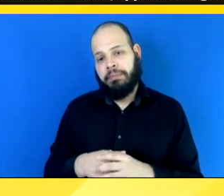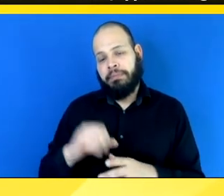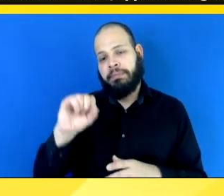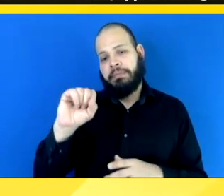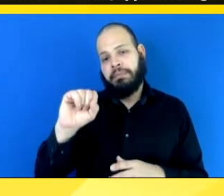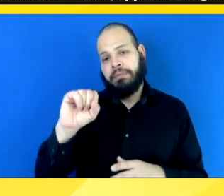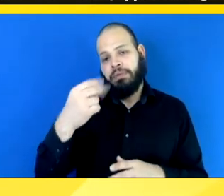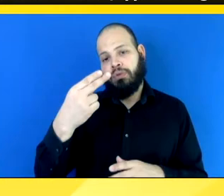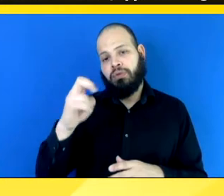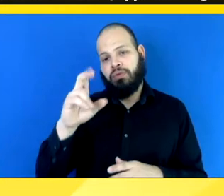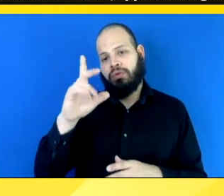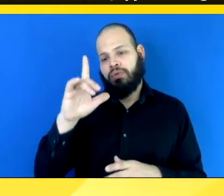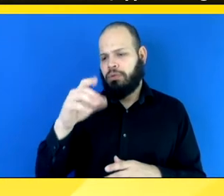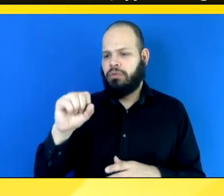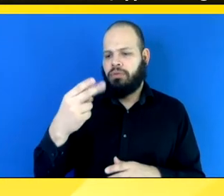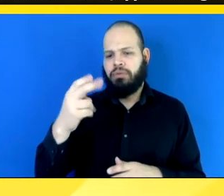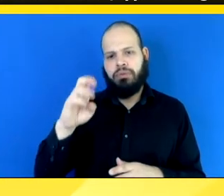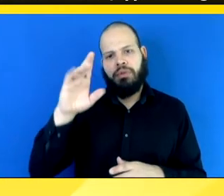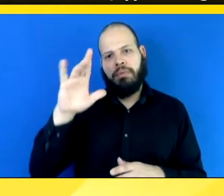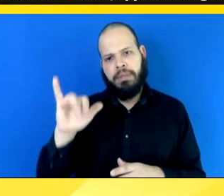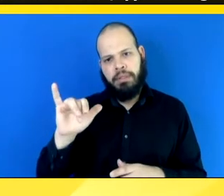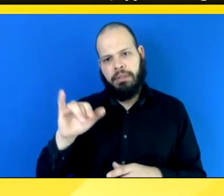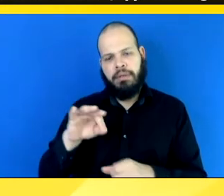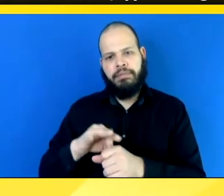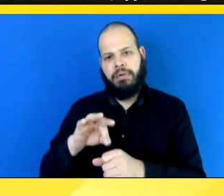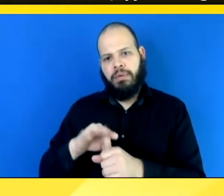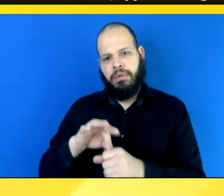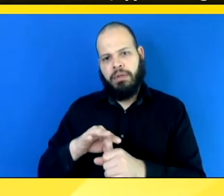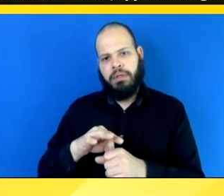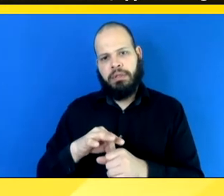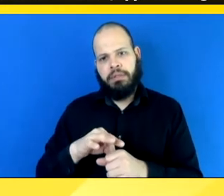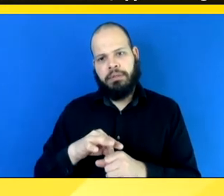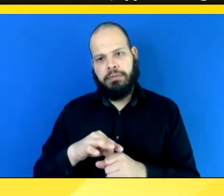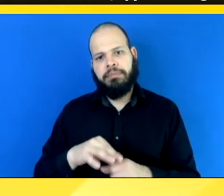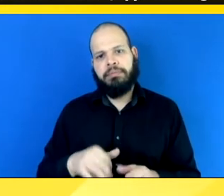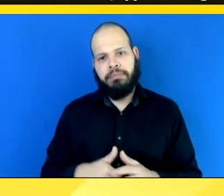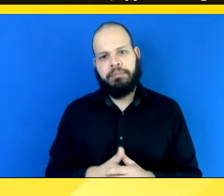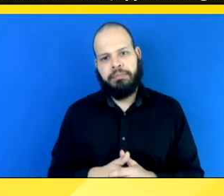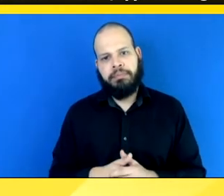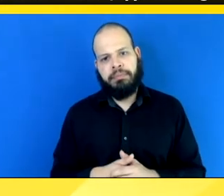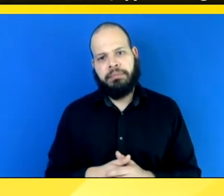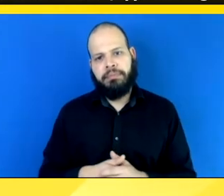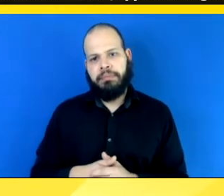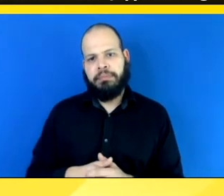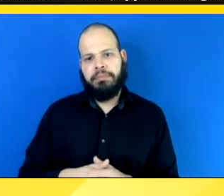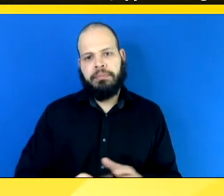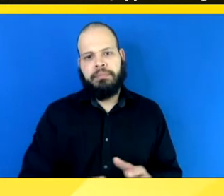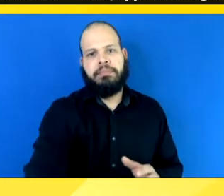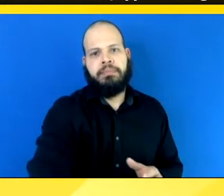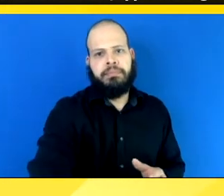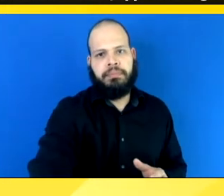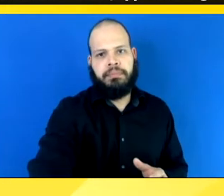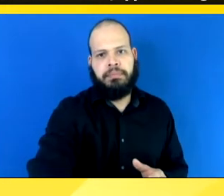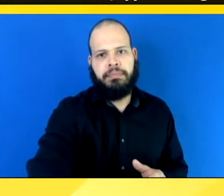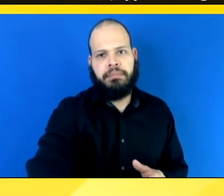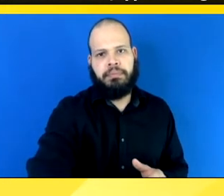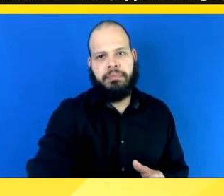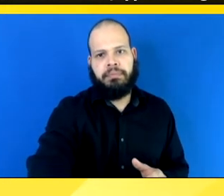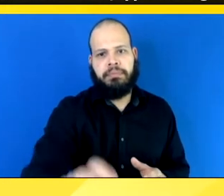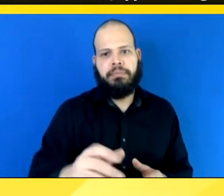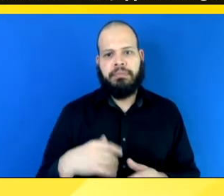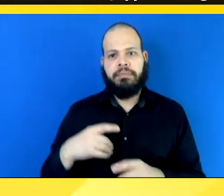context. And one of the things we're coming here today is to say to Jeff Bezos and to the bosses over at the Amazon